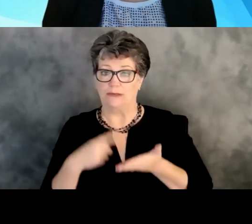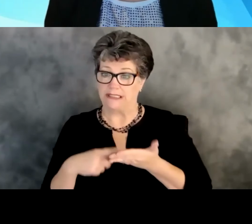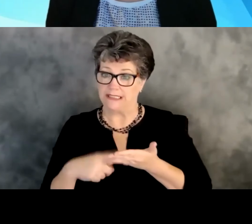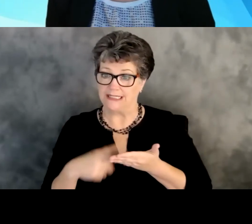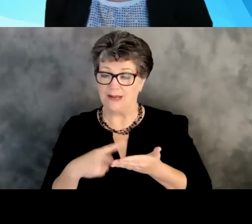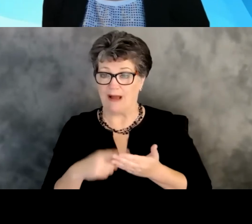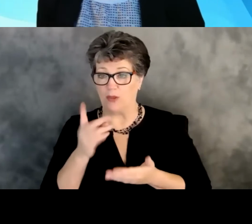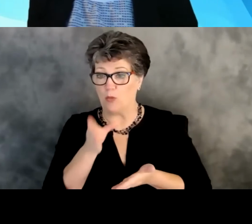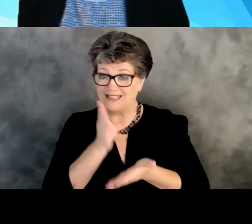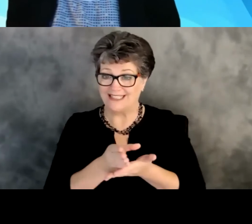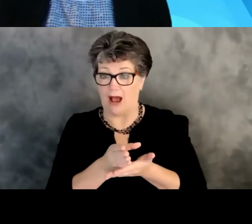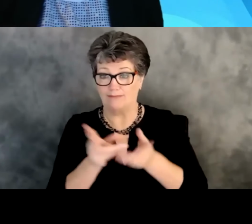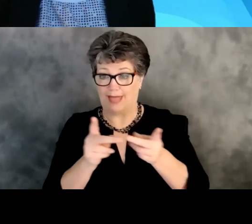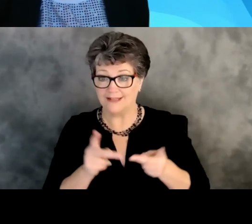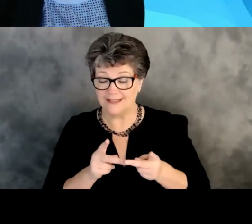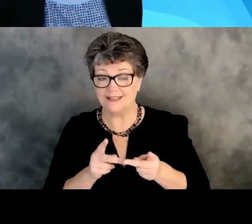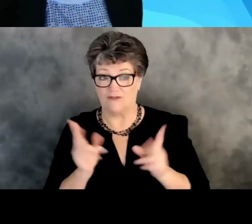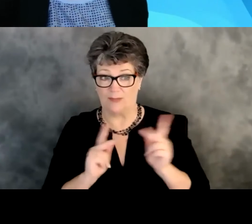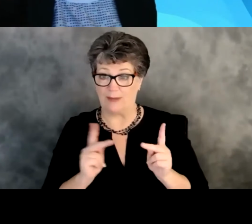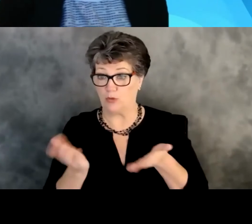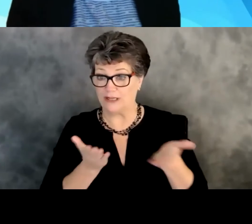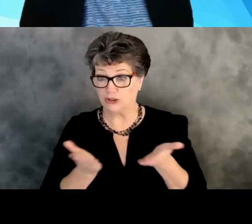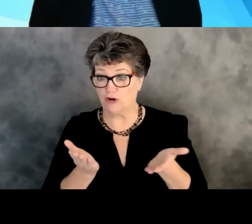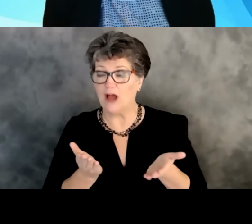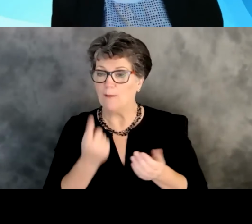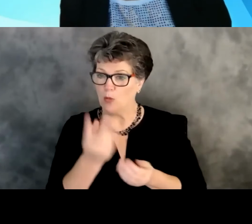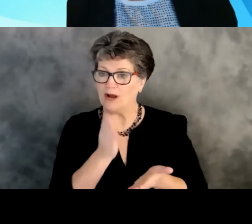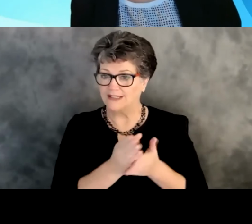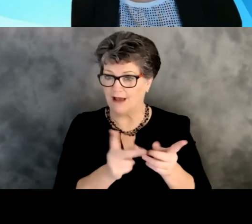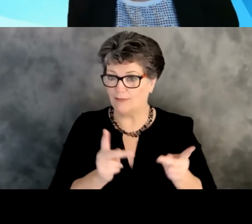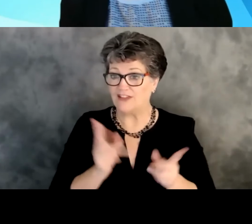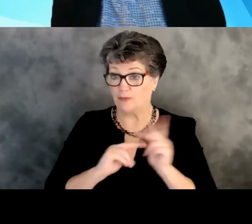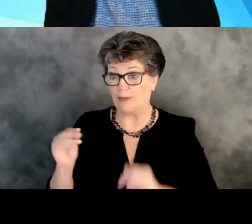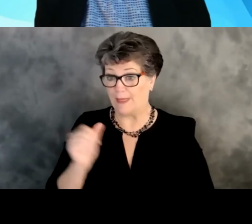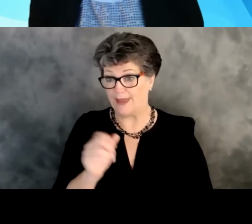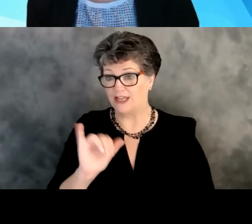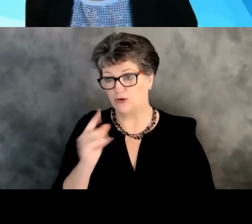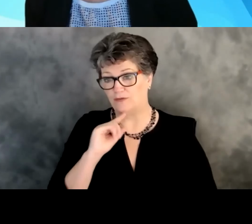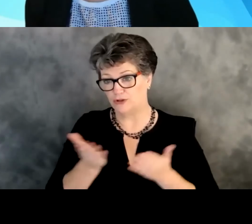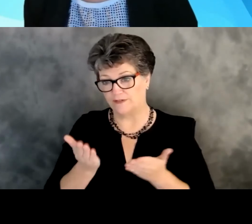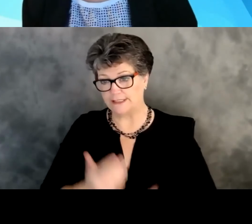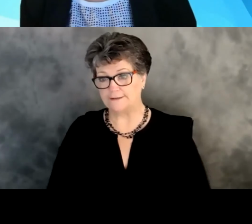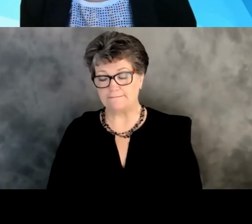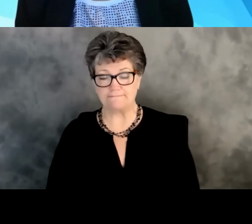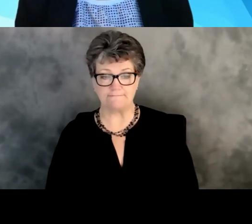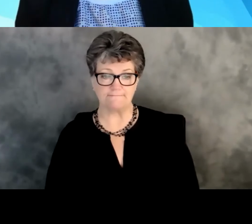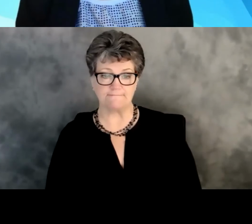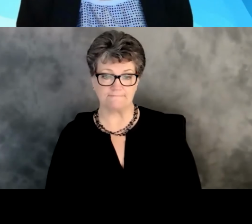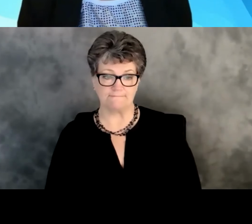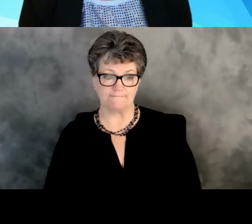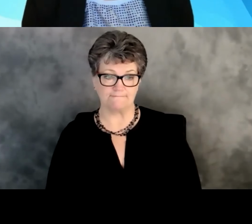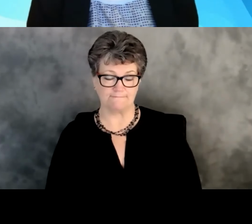the one-stop shop for the people we serve, but we also want to be a one-stop shop for the people who pay for these services.